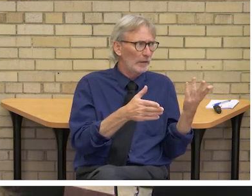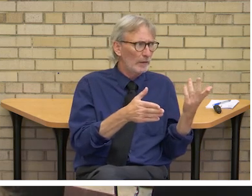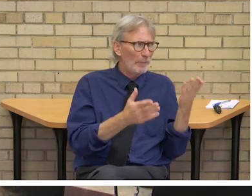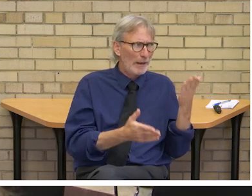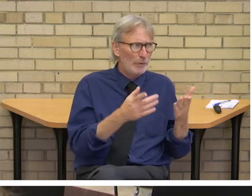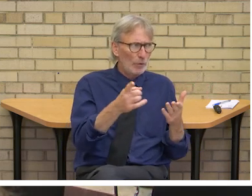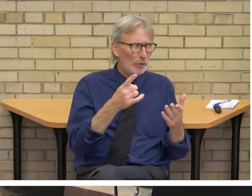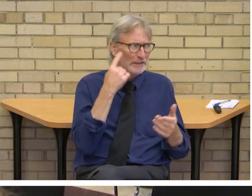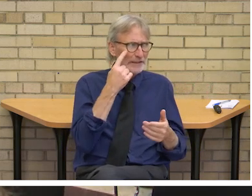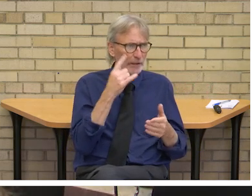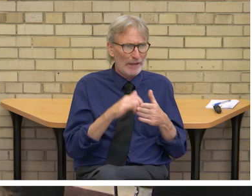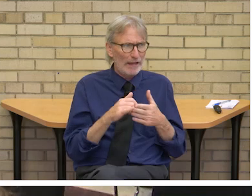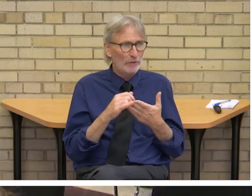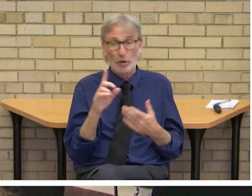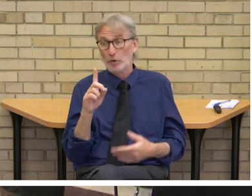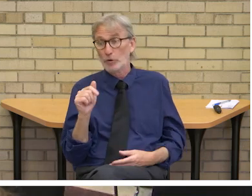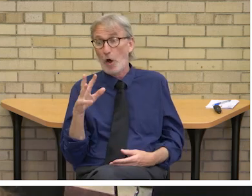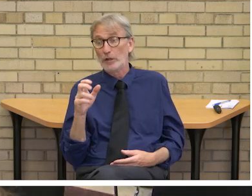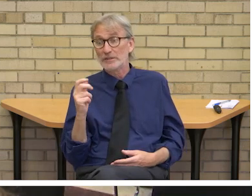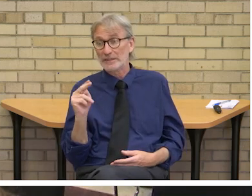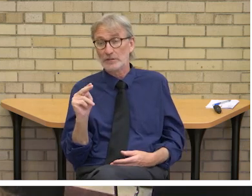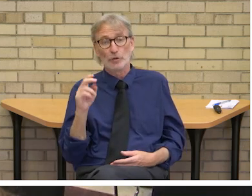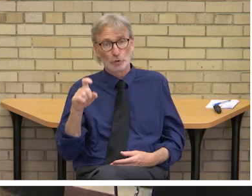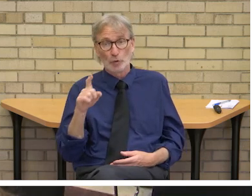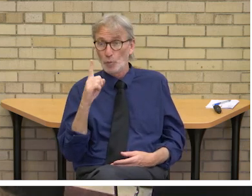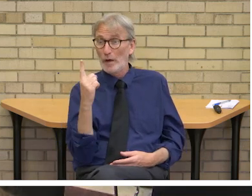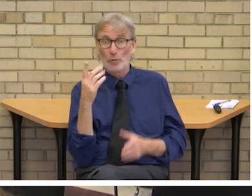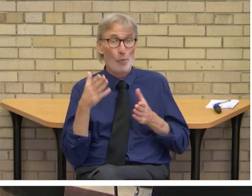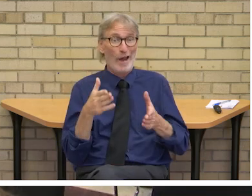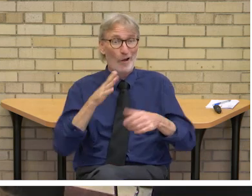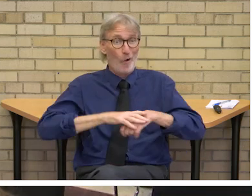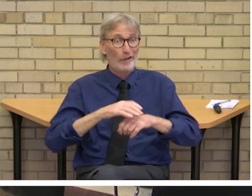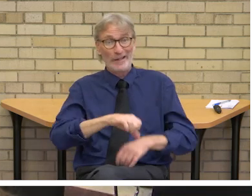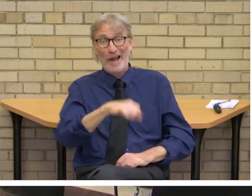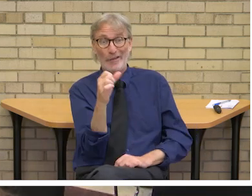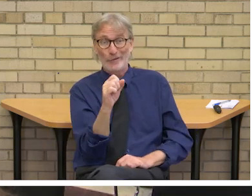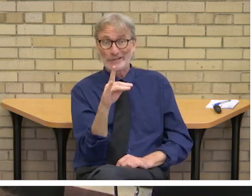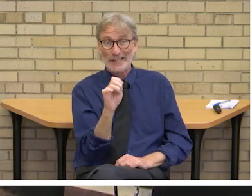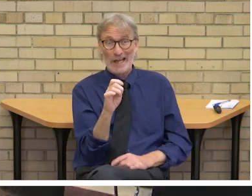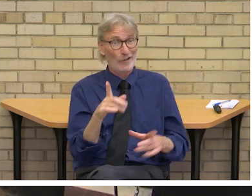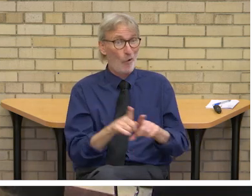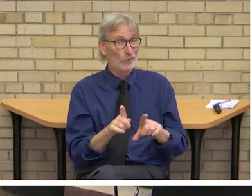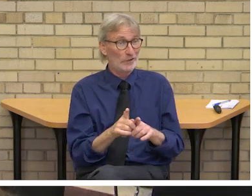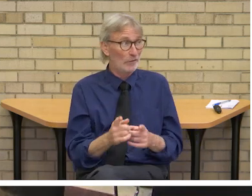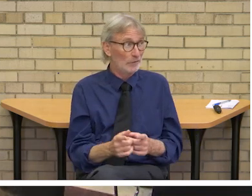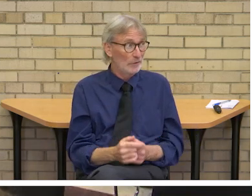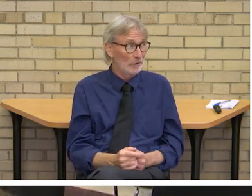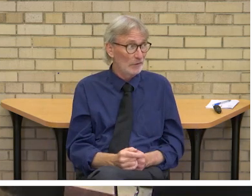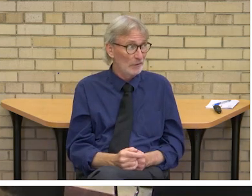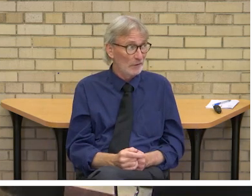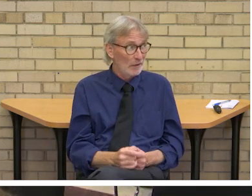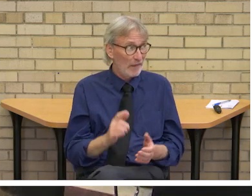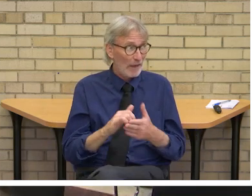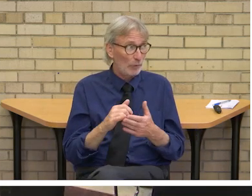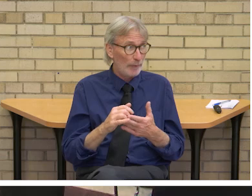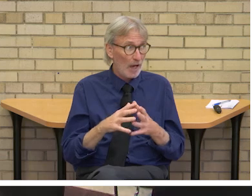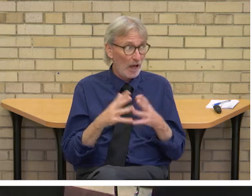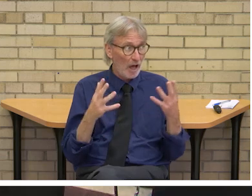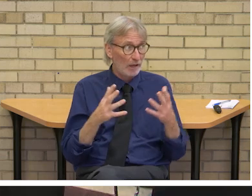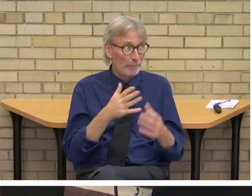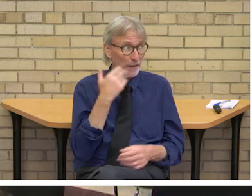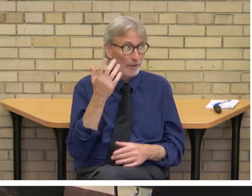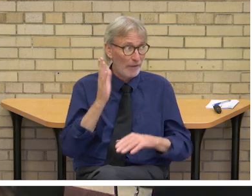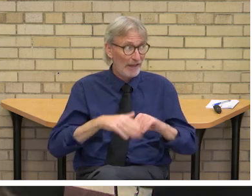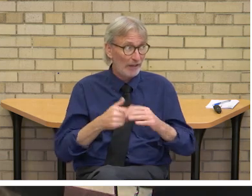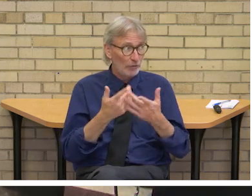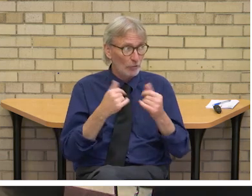Dawson Street be one way on the other side as well. Dawson Street in and Ward Street out. It would be a lot better than